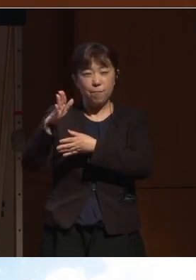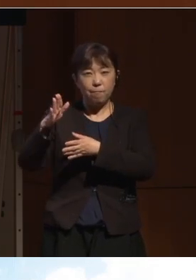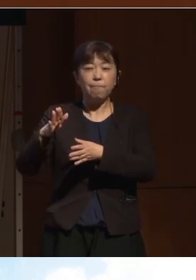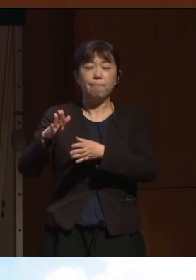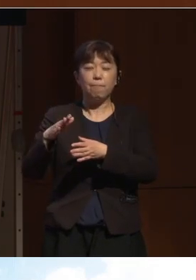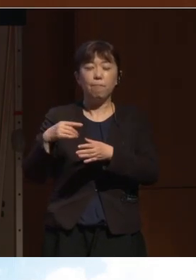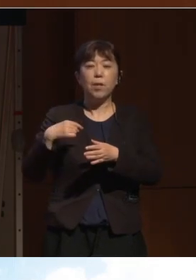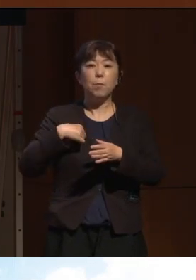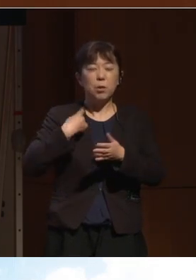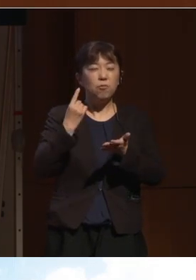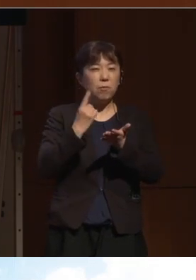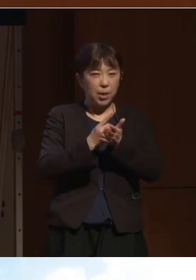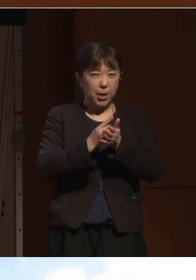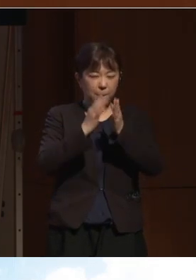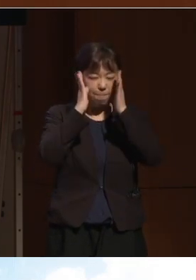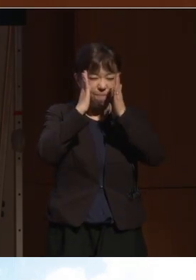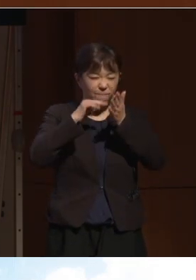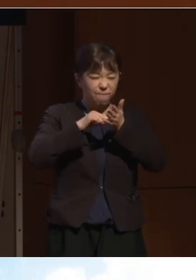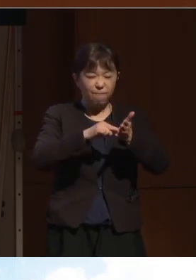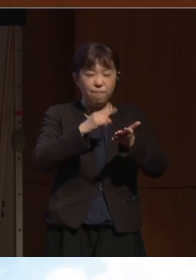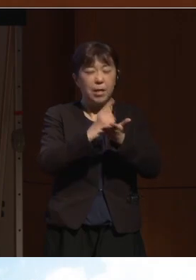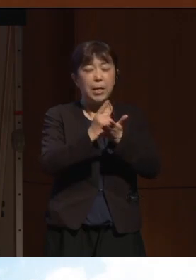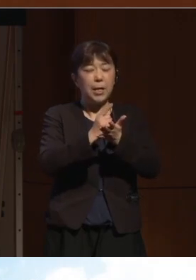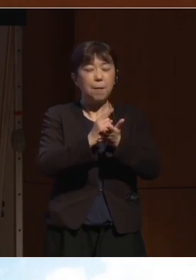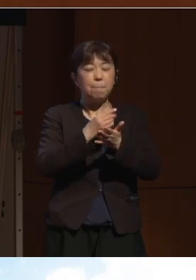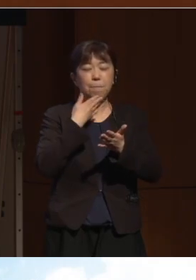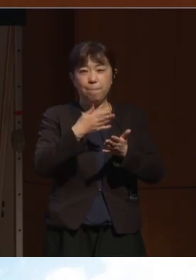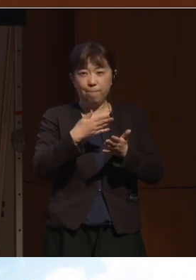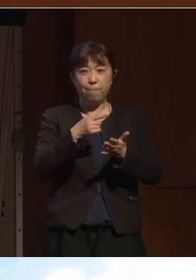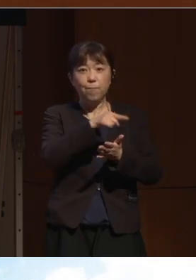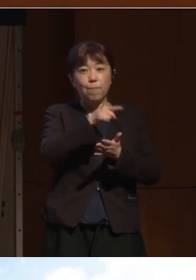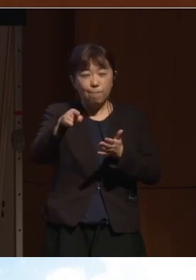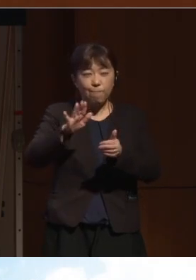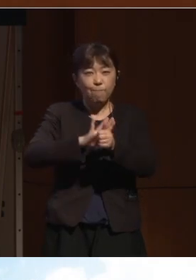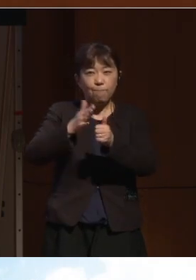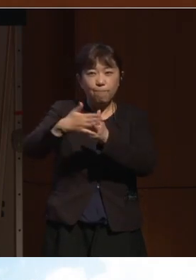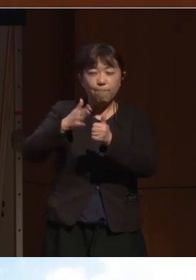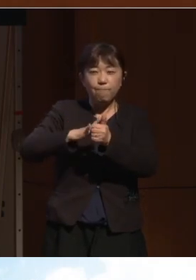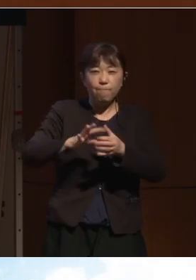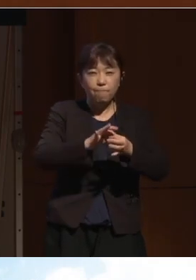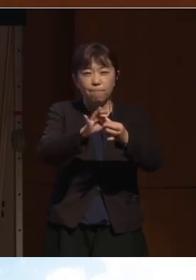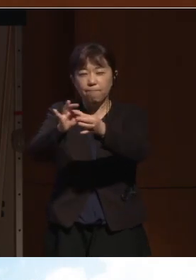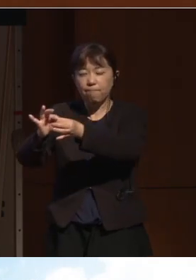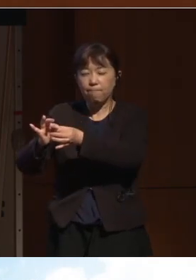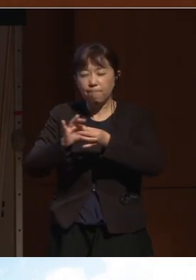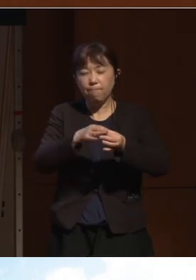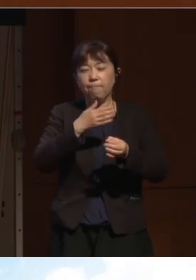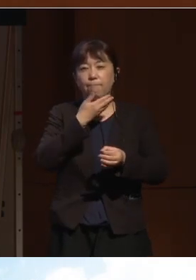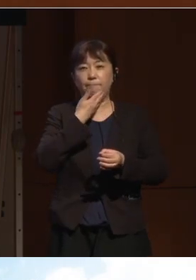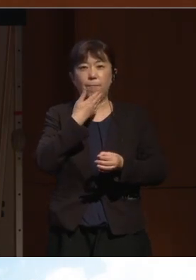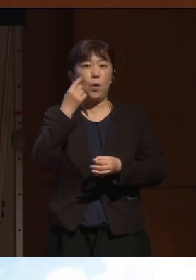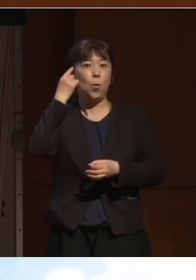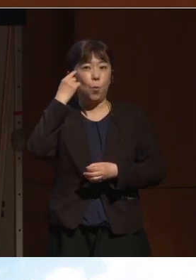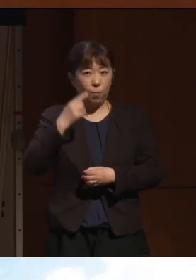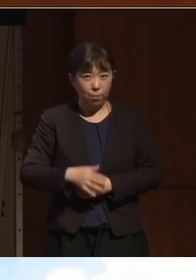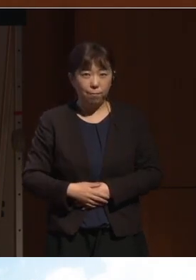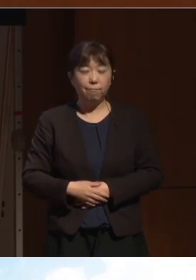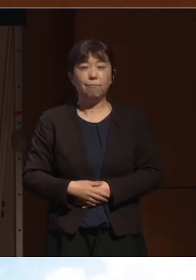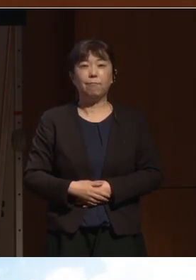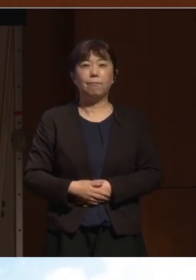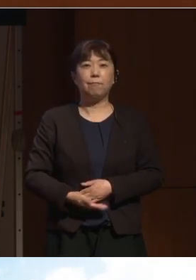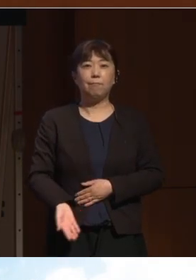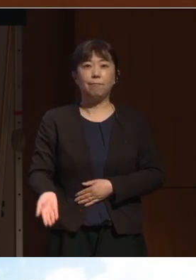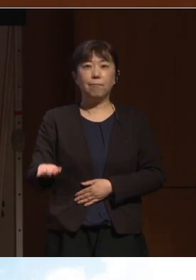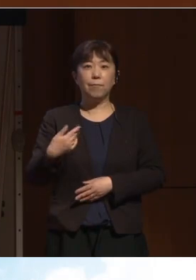mixed experience, because that brings me on to my third point. The engagement of policymakers and the public with how we provided